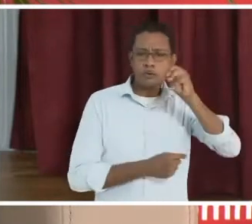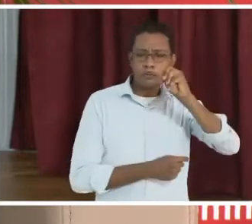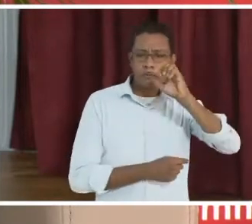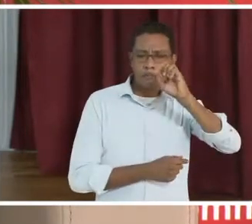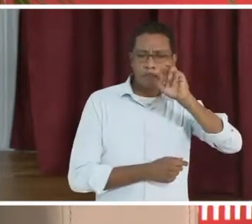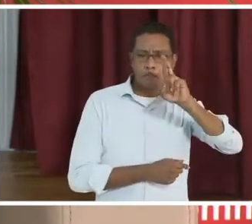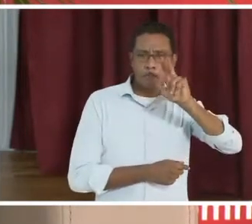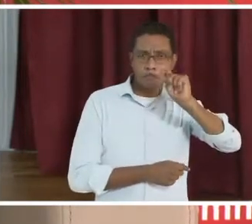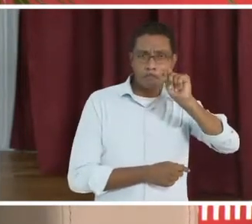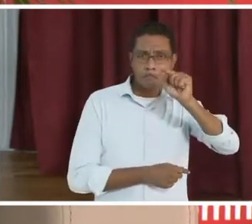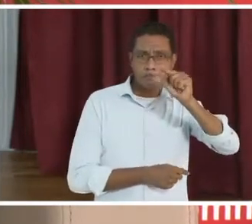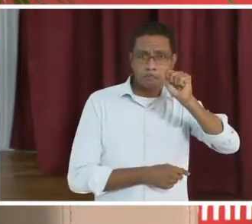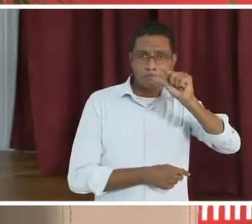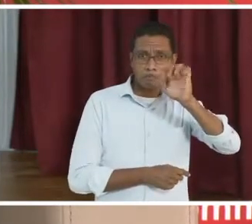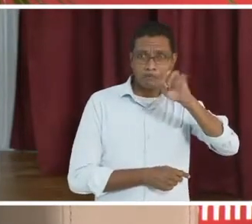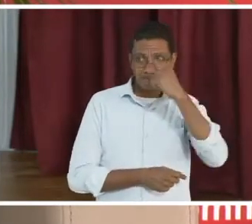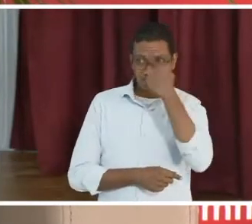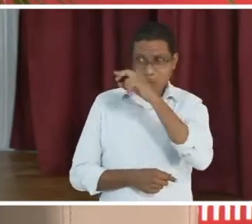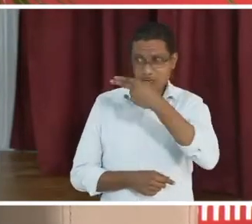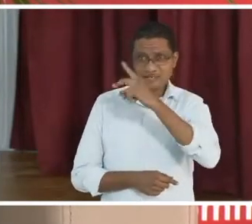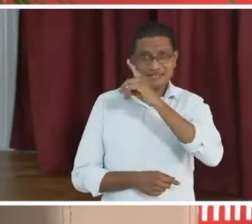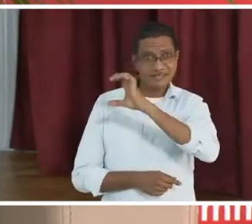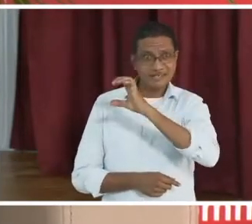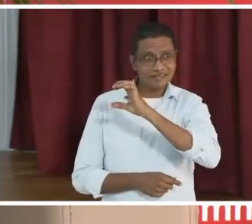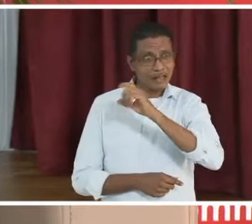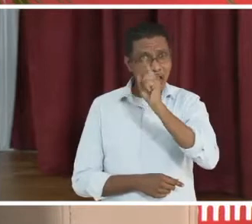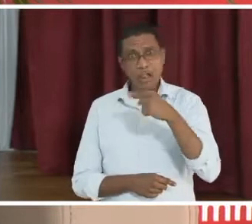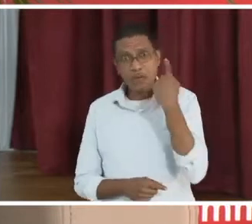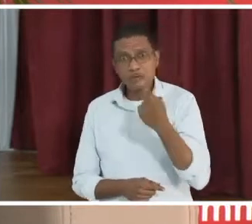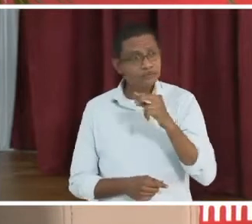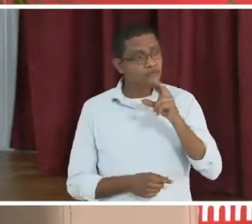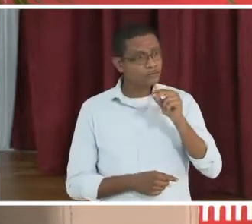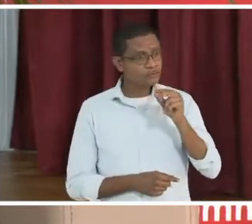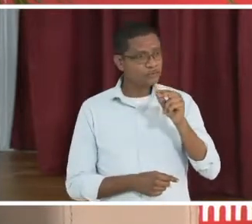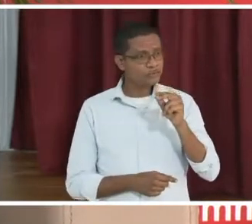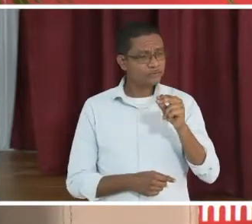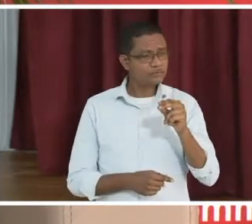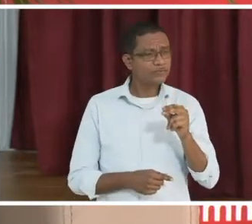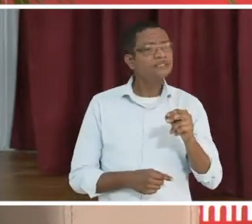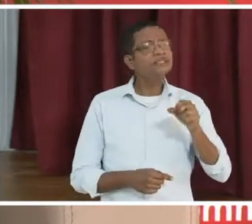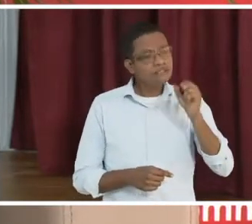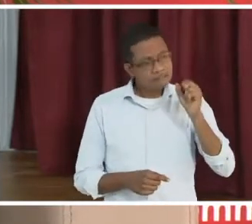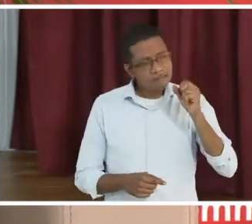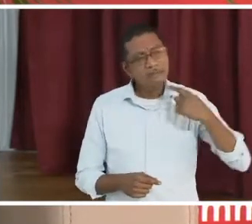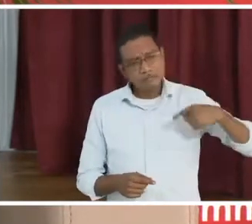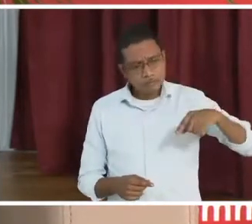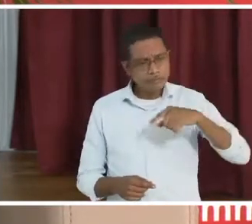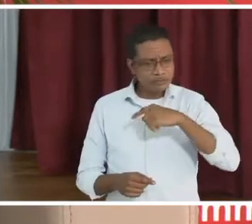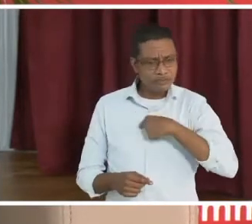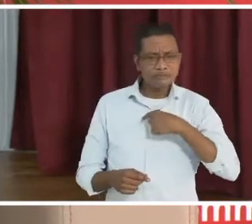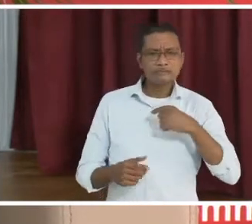is not entirely correct. But let me touch on what we do with HGC. So right. Yes, you're correct. We come off the heels